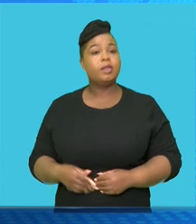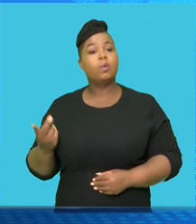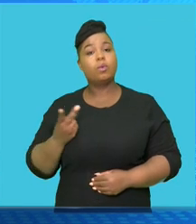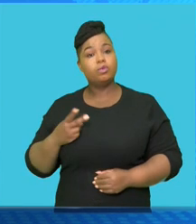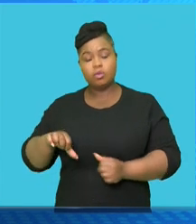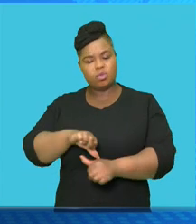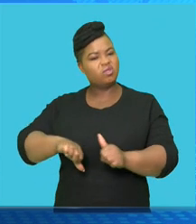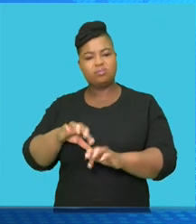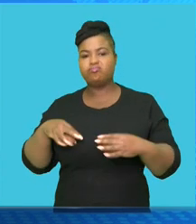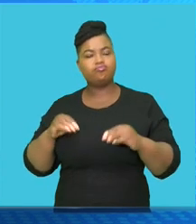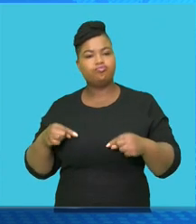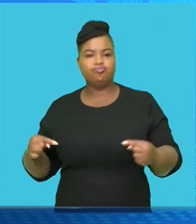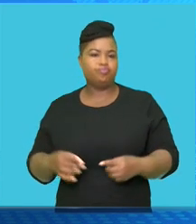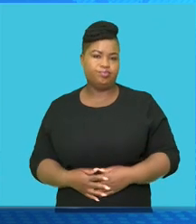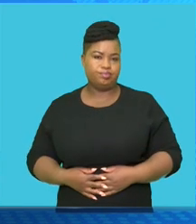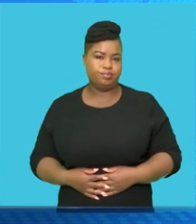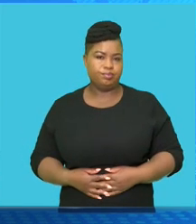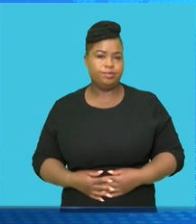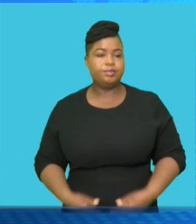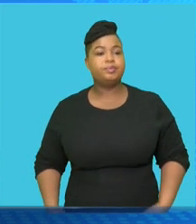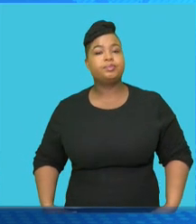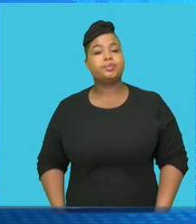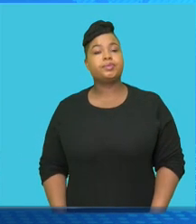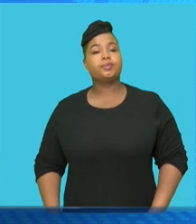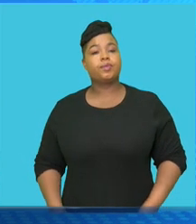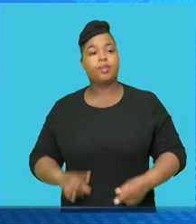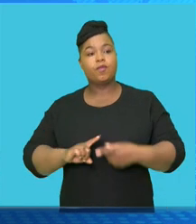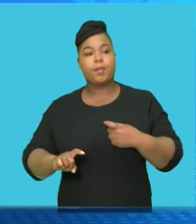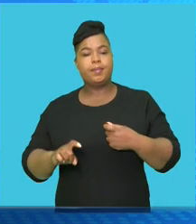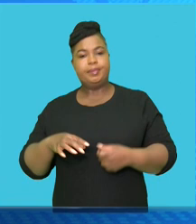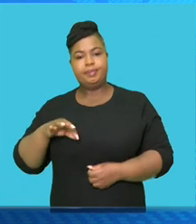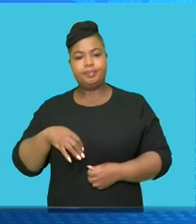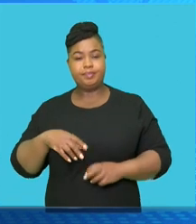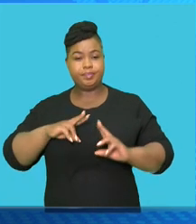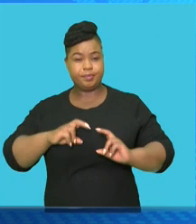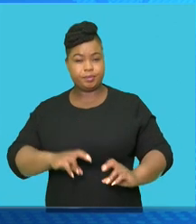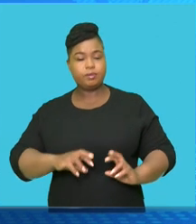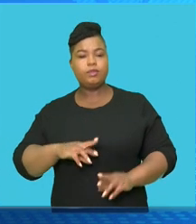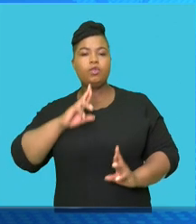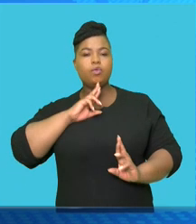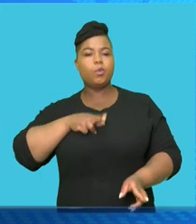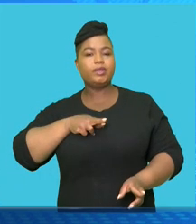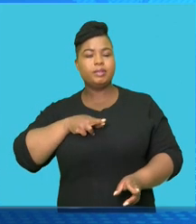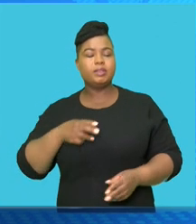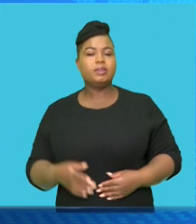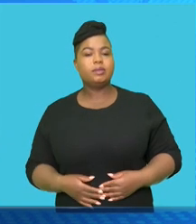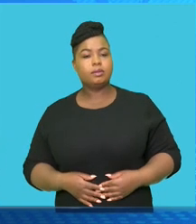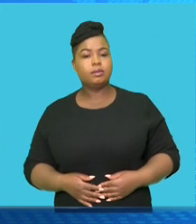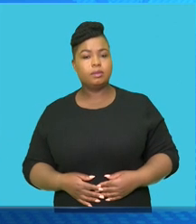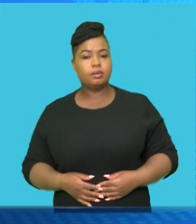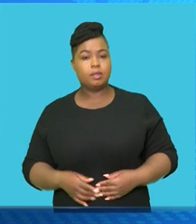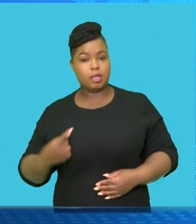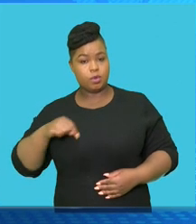society at large according to a preliminary report at our disposal